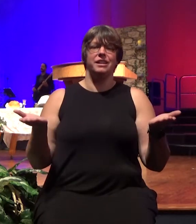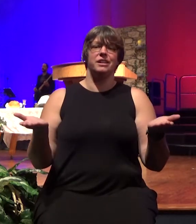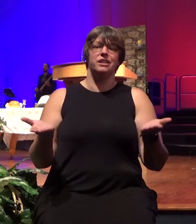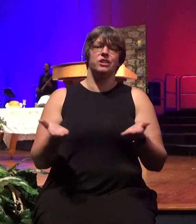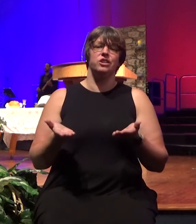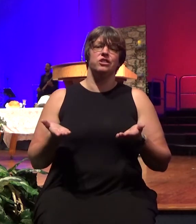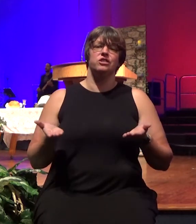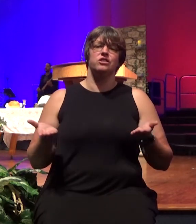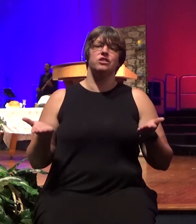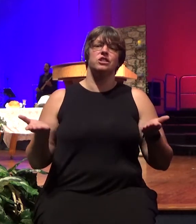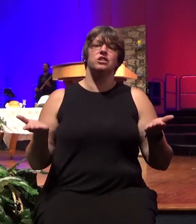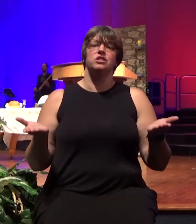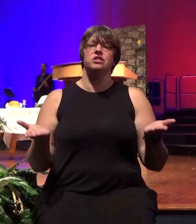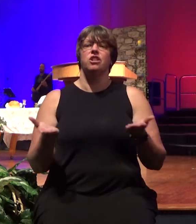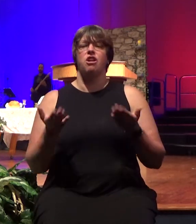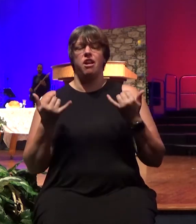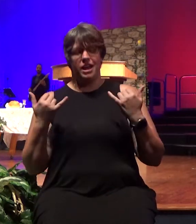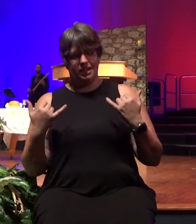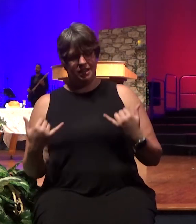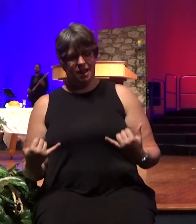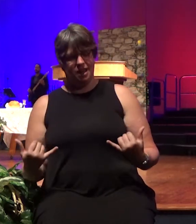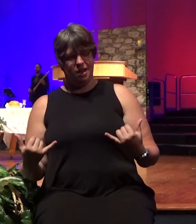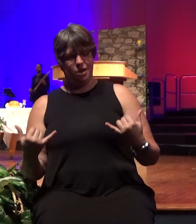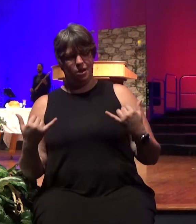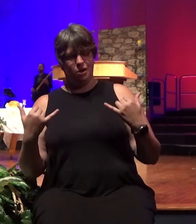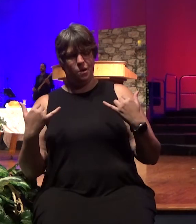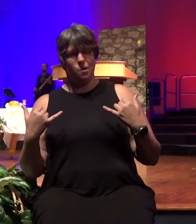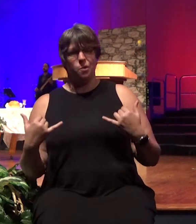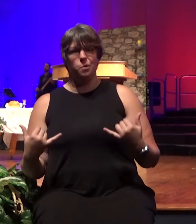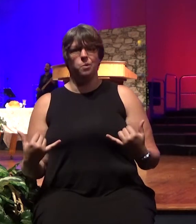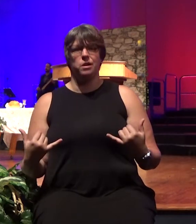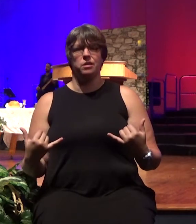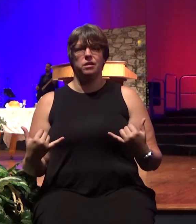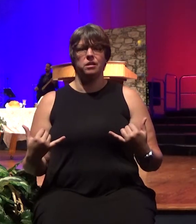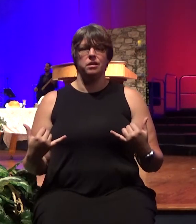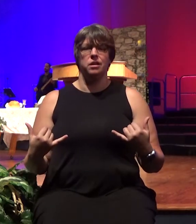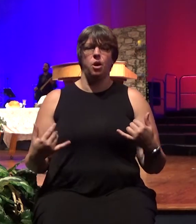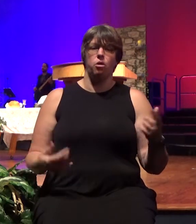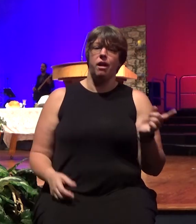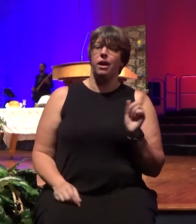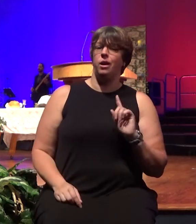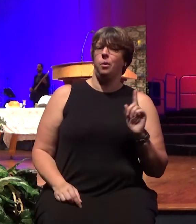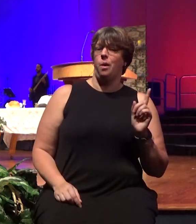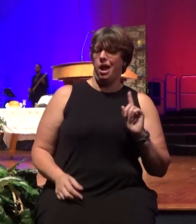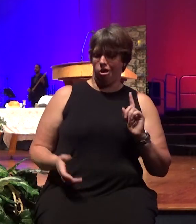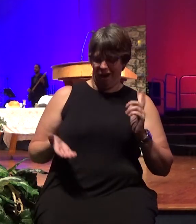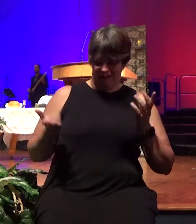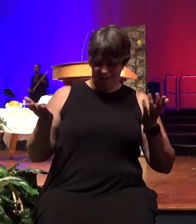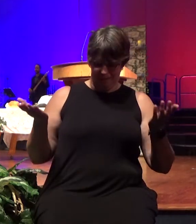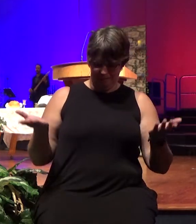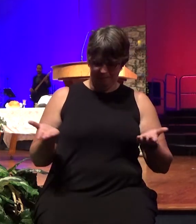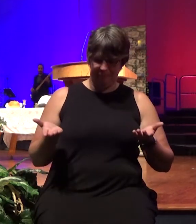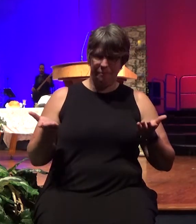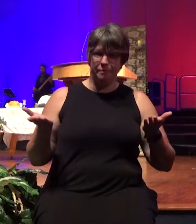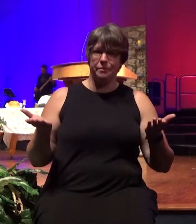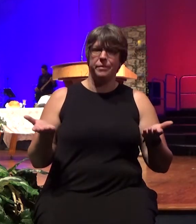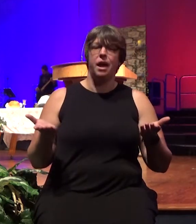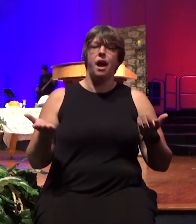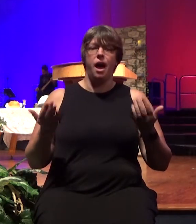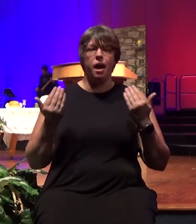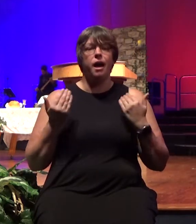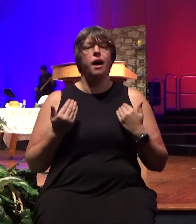I pray, I feel my heart go deeper,